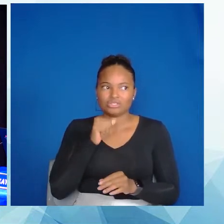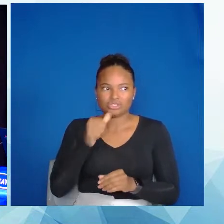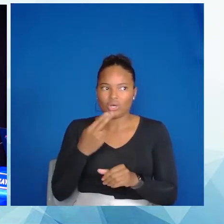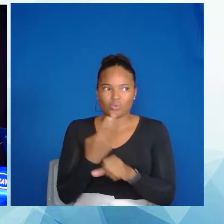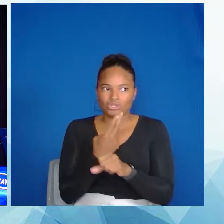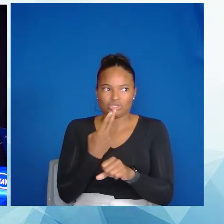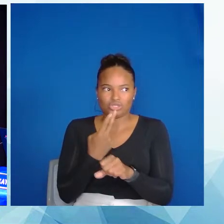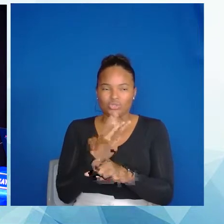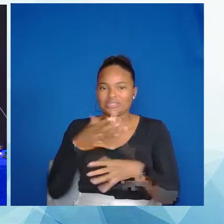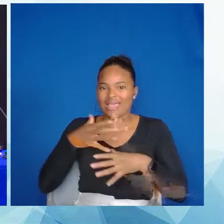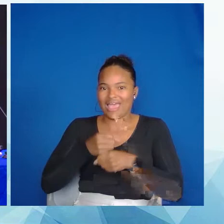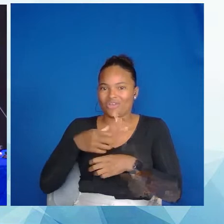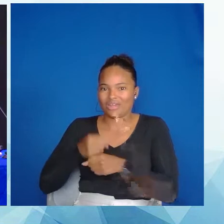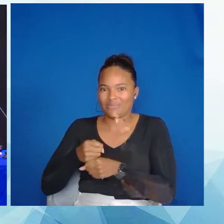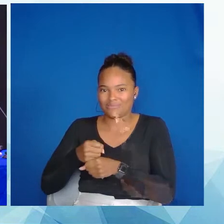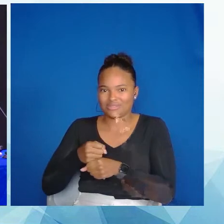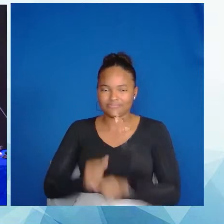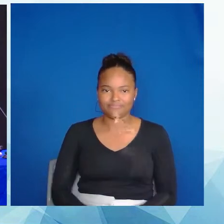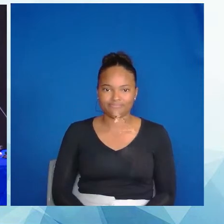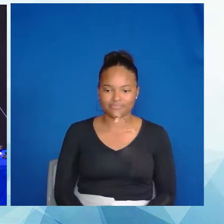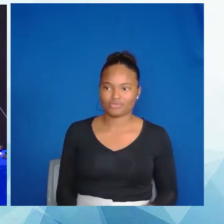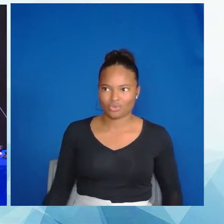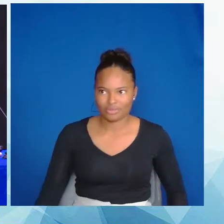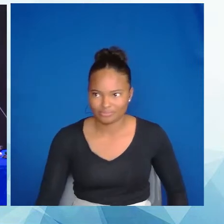No questions for Kim?